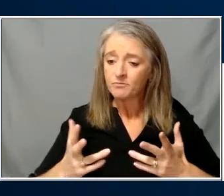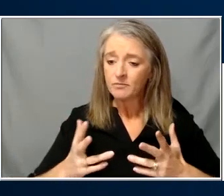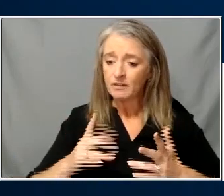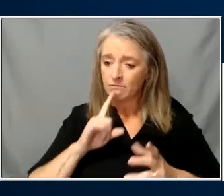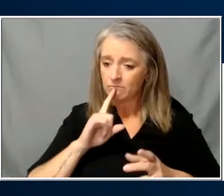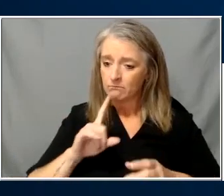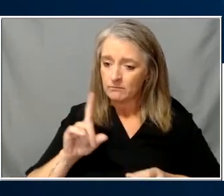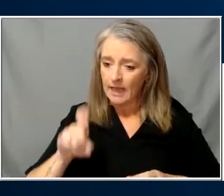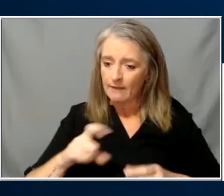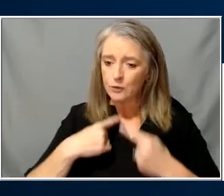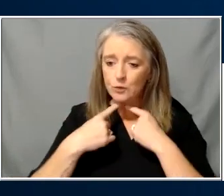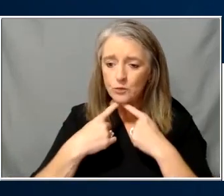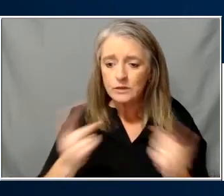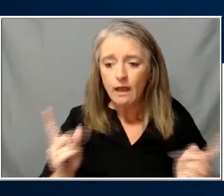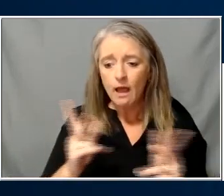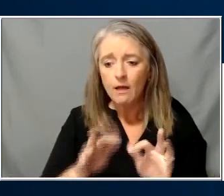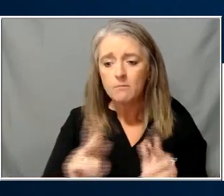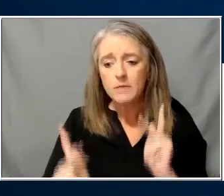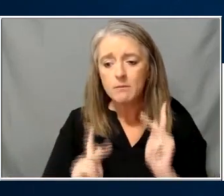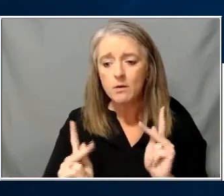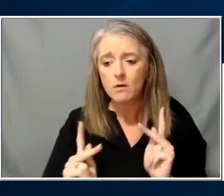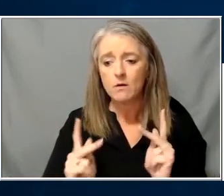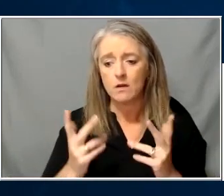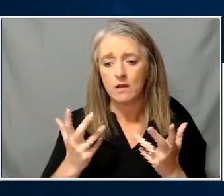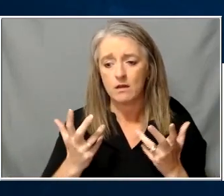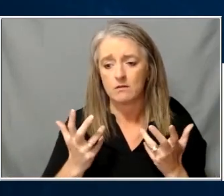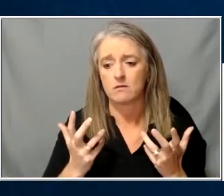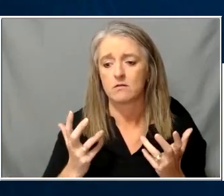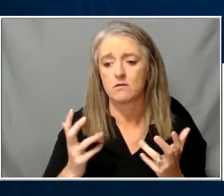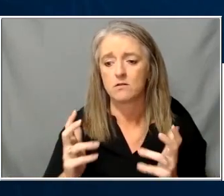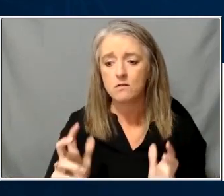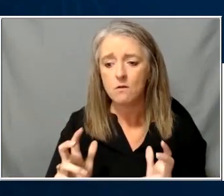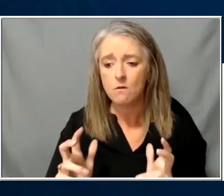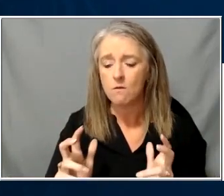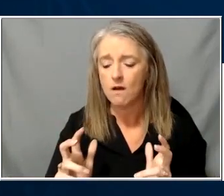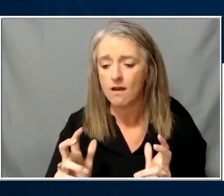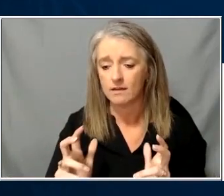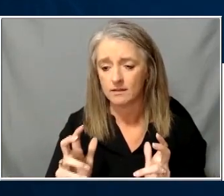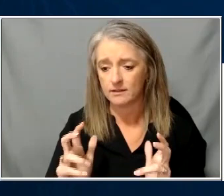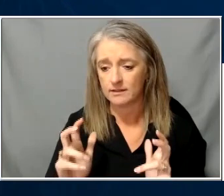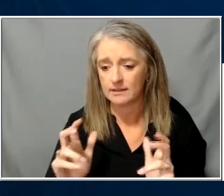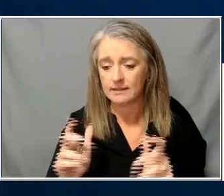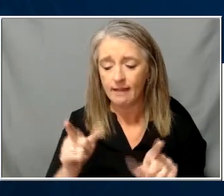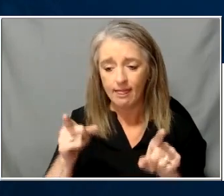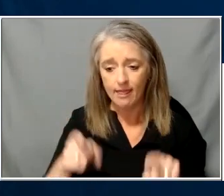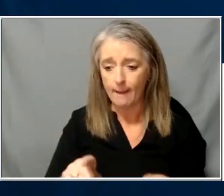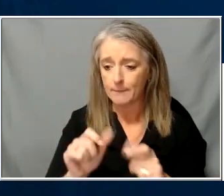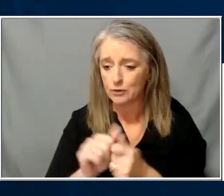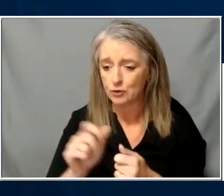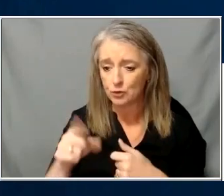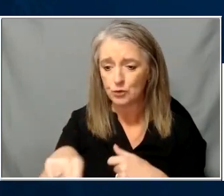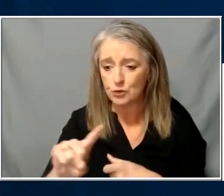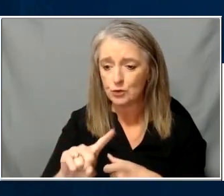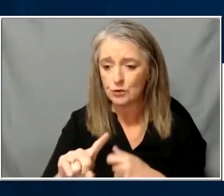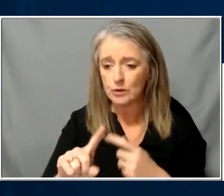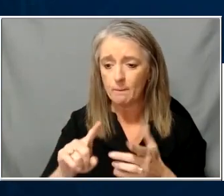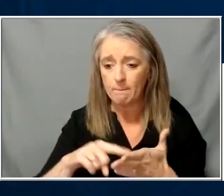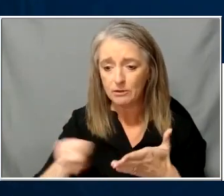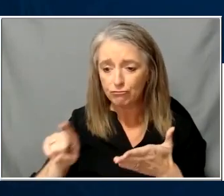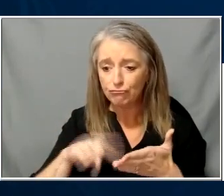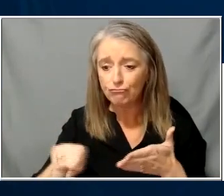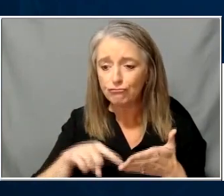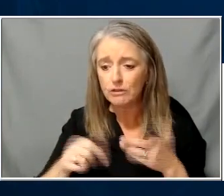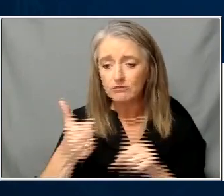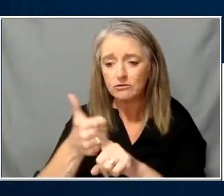adamant about telling people I don't wish for anything bad to happen to you. But whatever checks you need to be